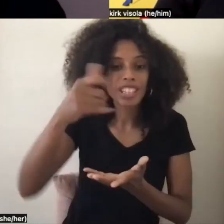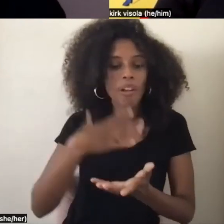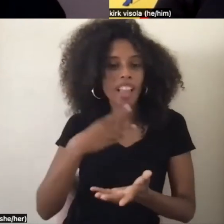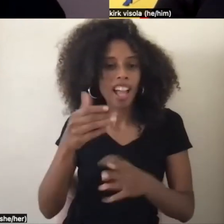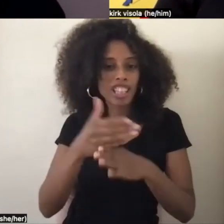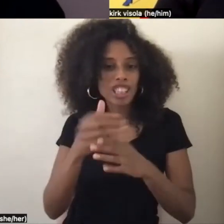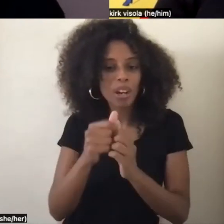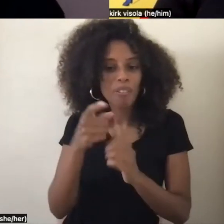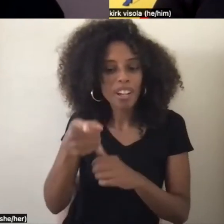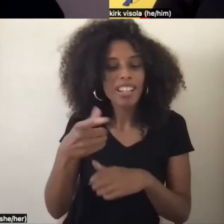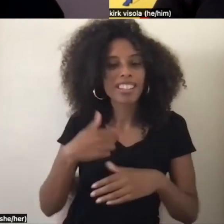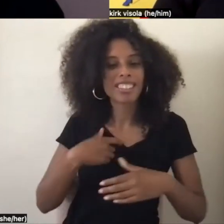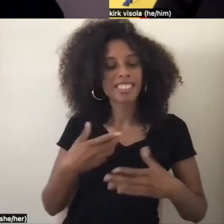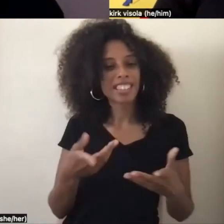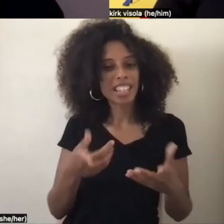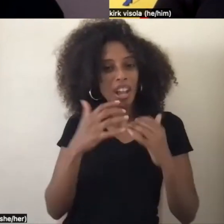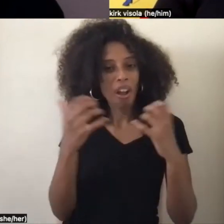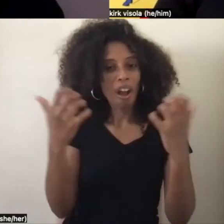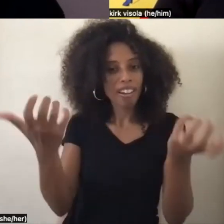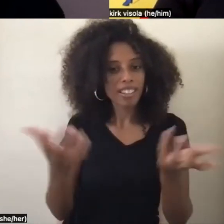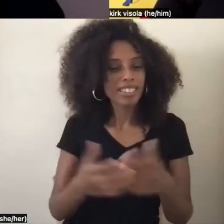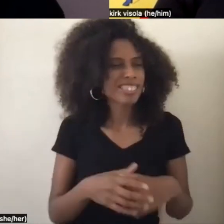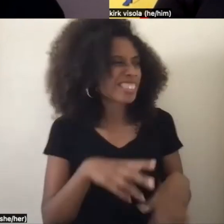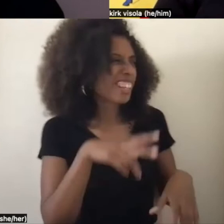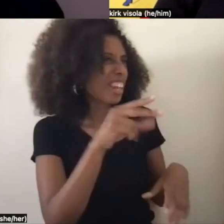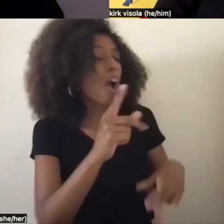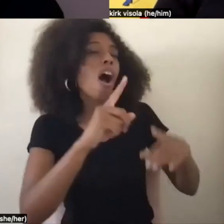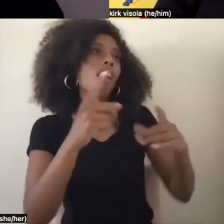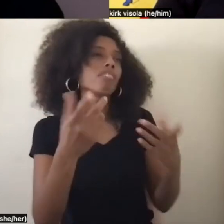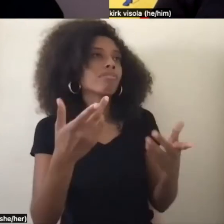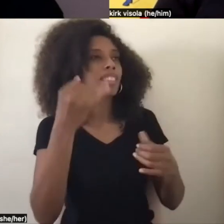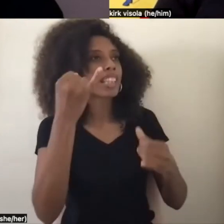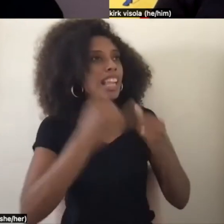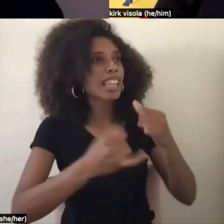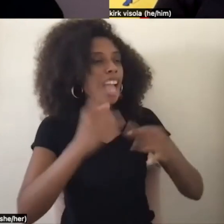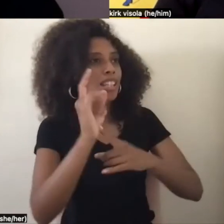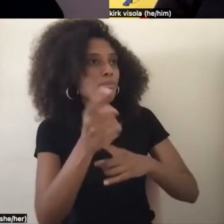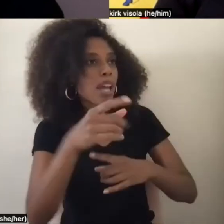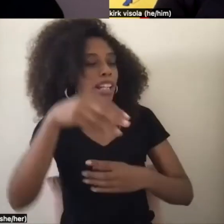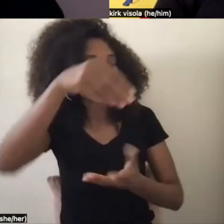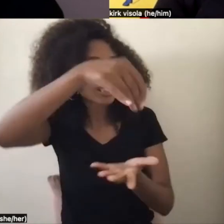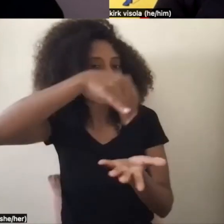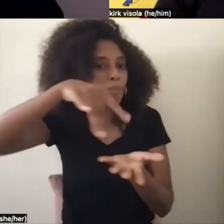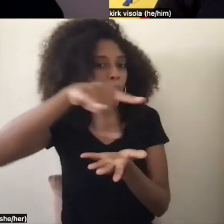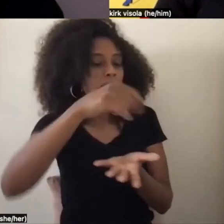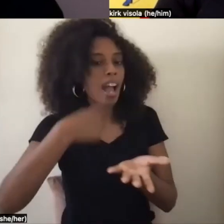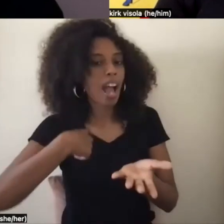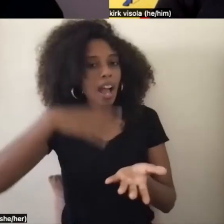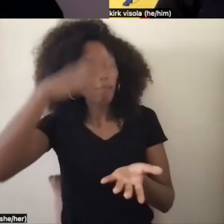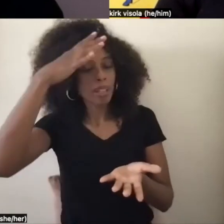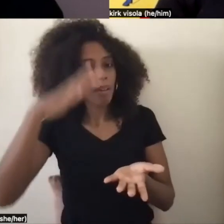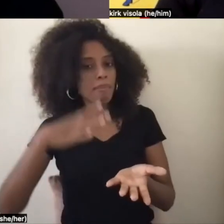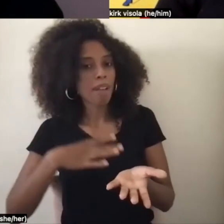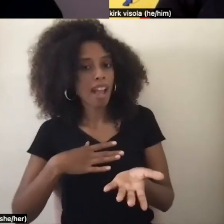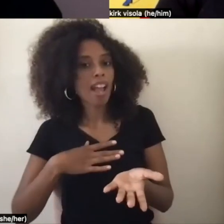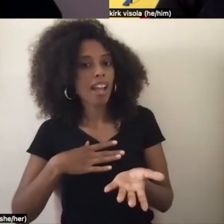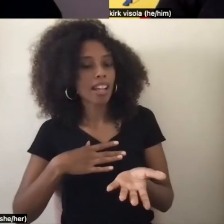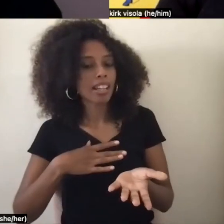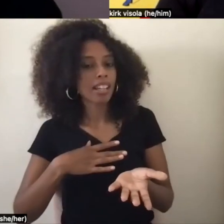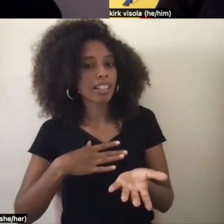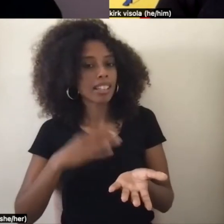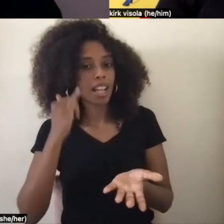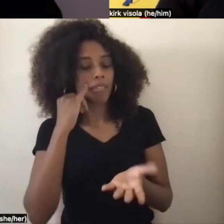minute sprinkle would be, I'm the dude that will get back to you if you text me or if